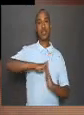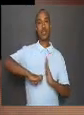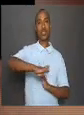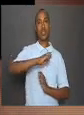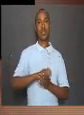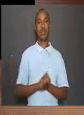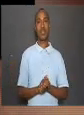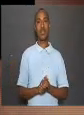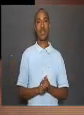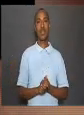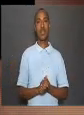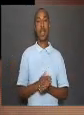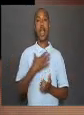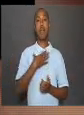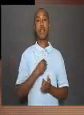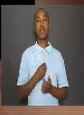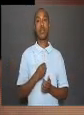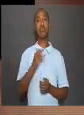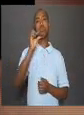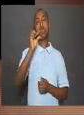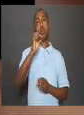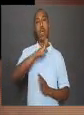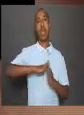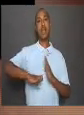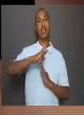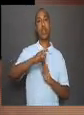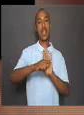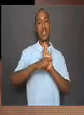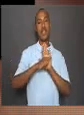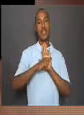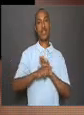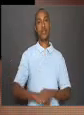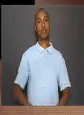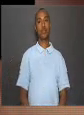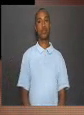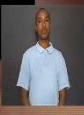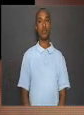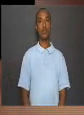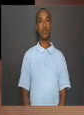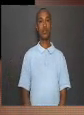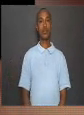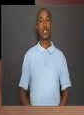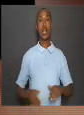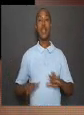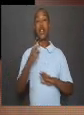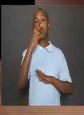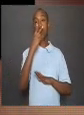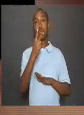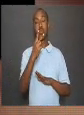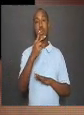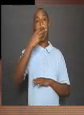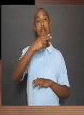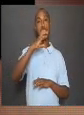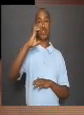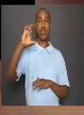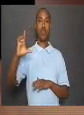electrons than are elements with low electronegativity. Let us look at